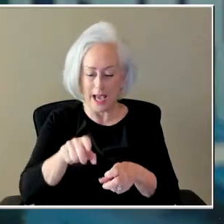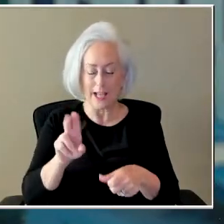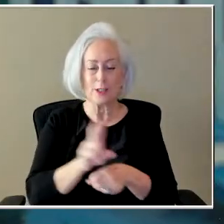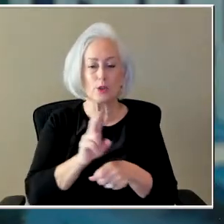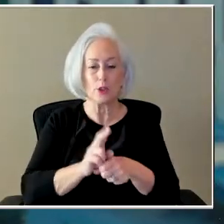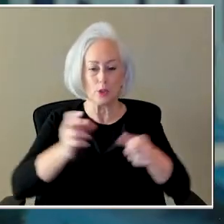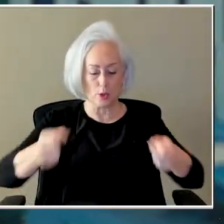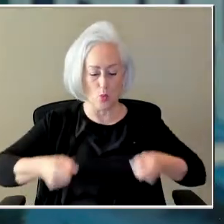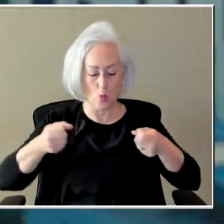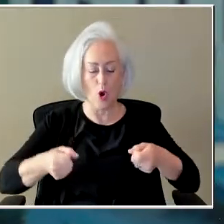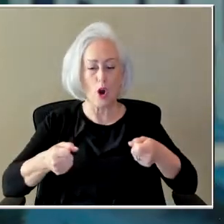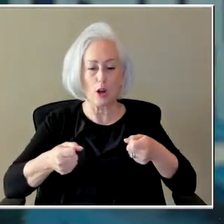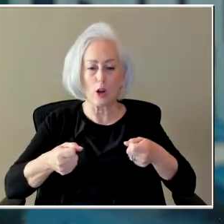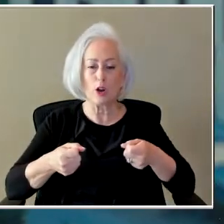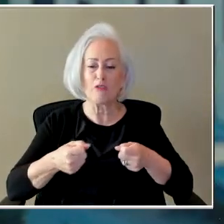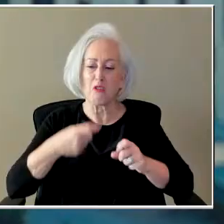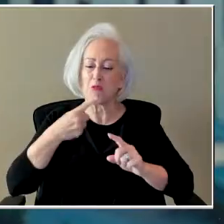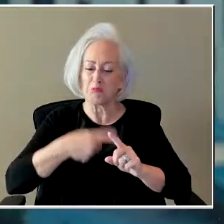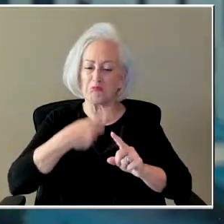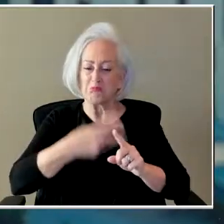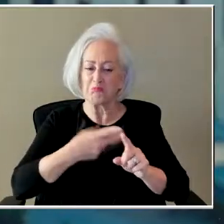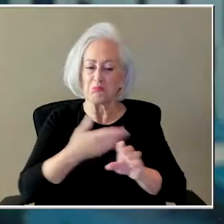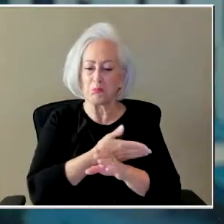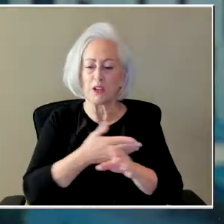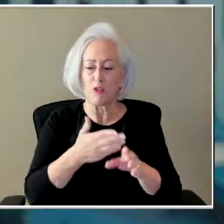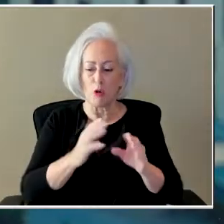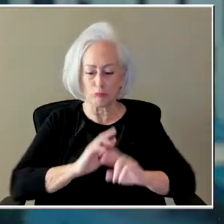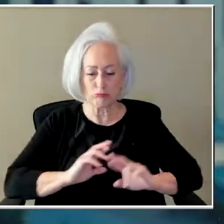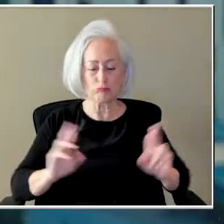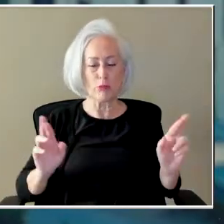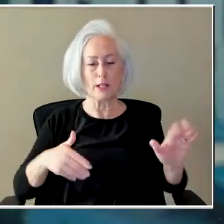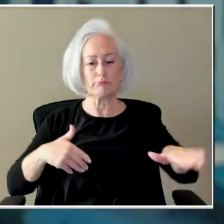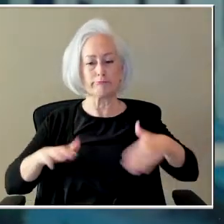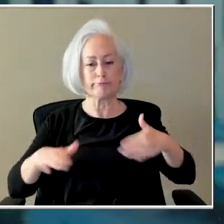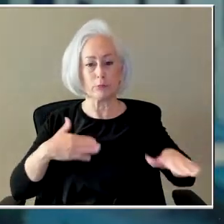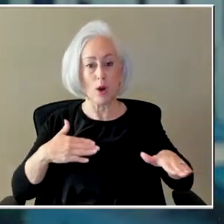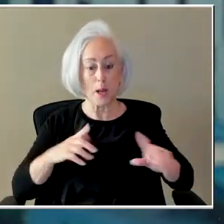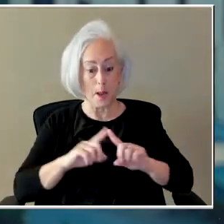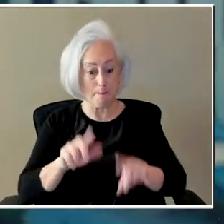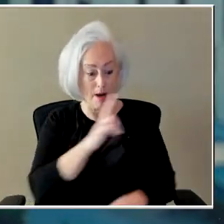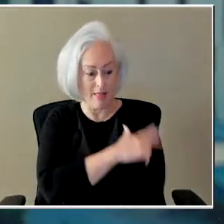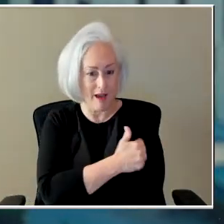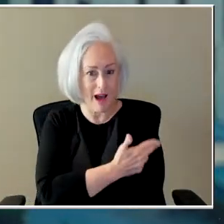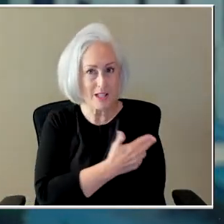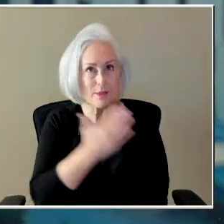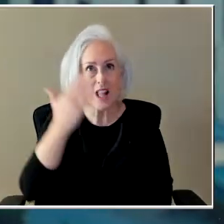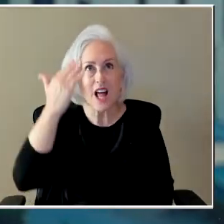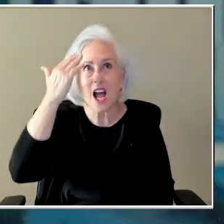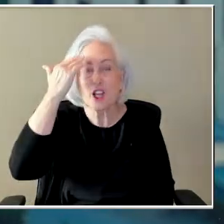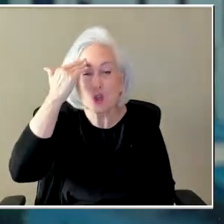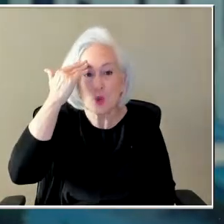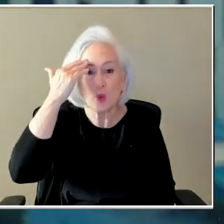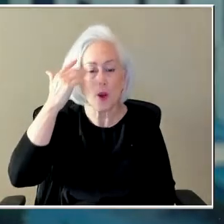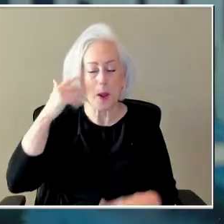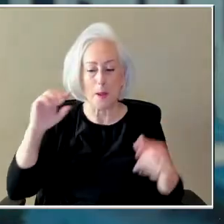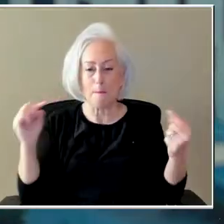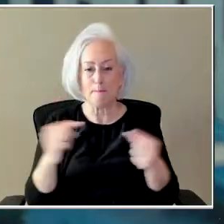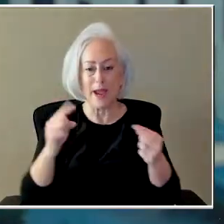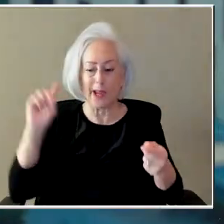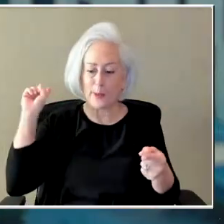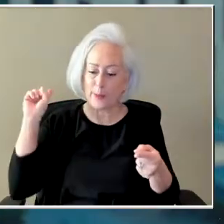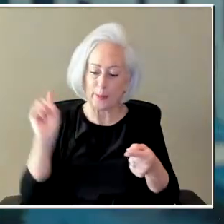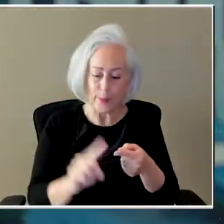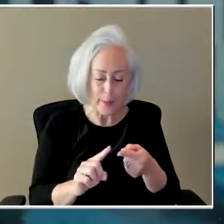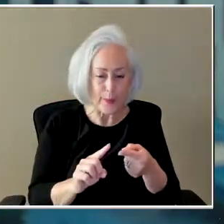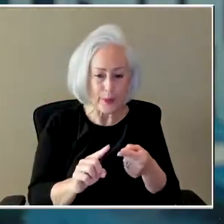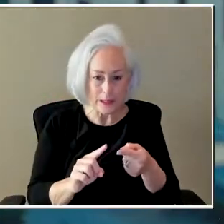while, but even in the hospital, I could tell the pain was less. And it was just one of those things.